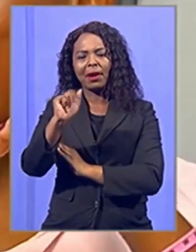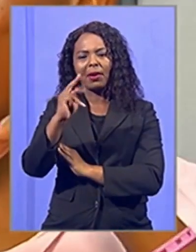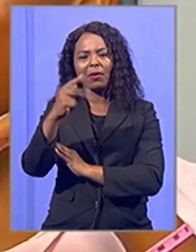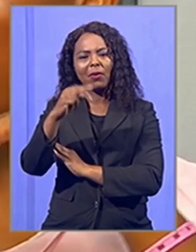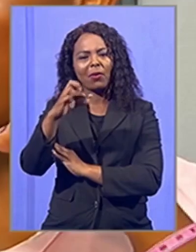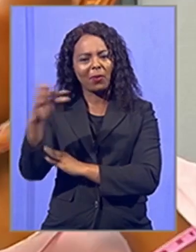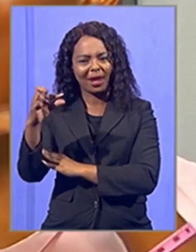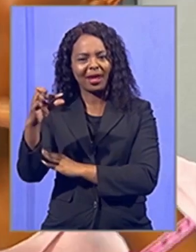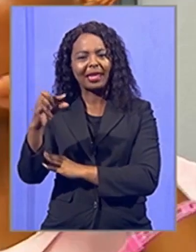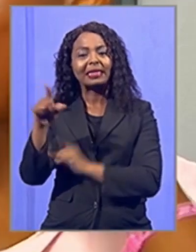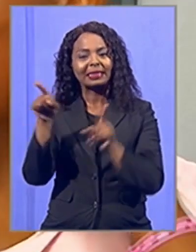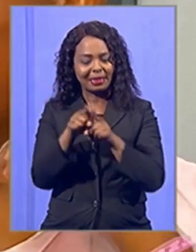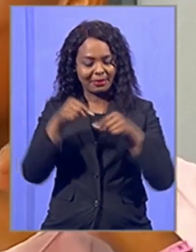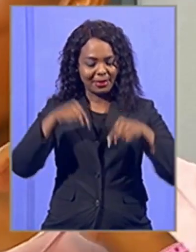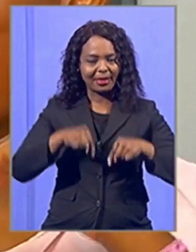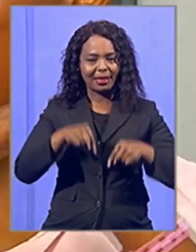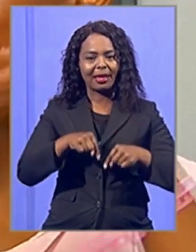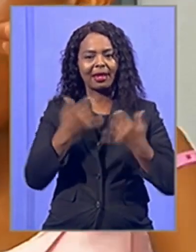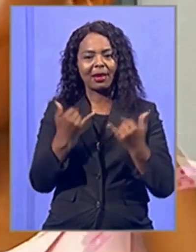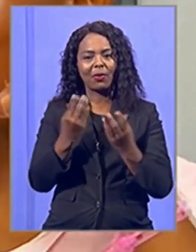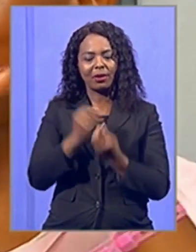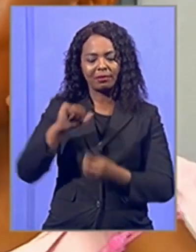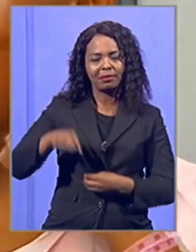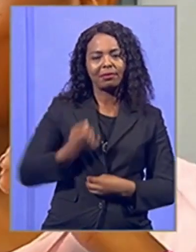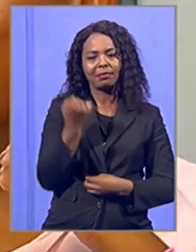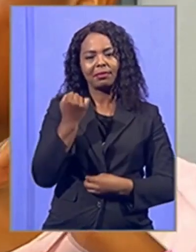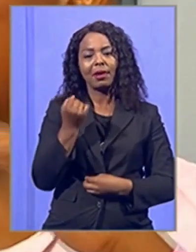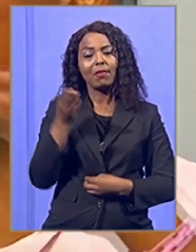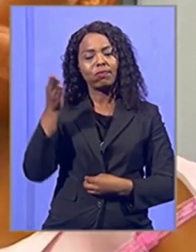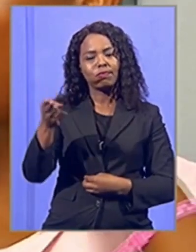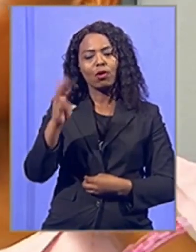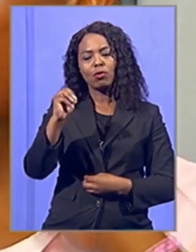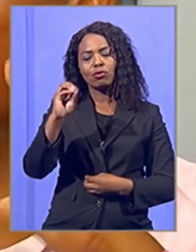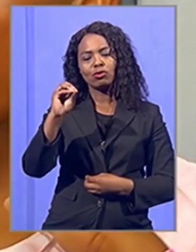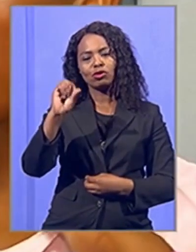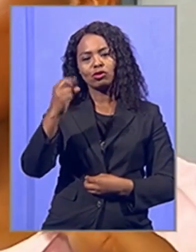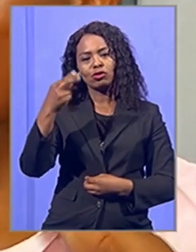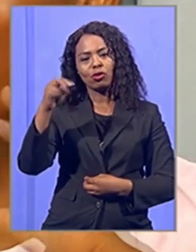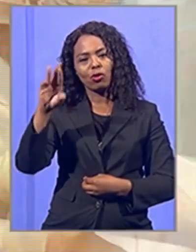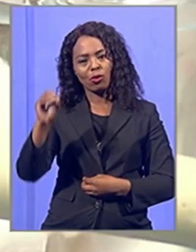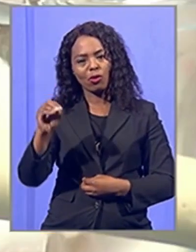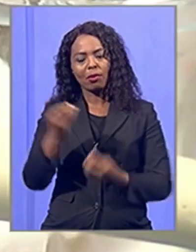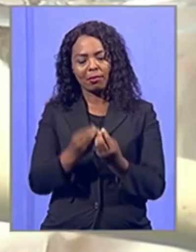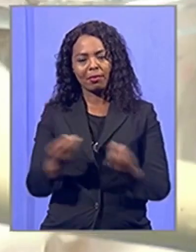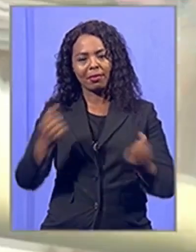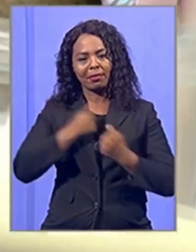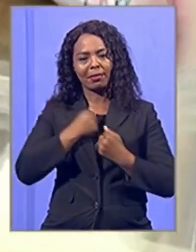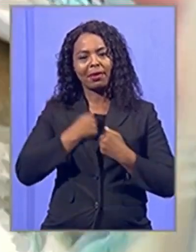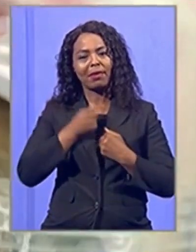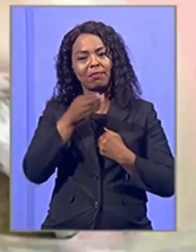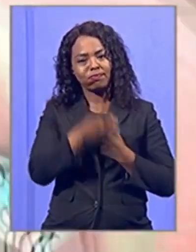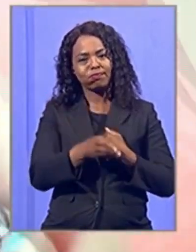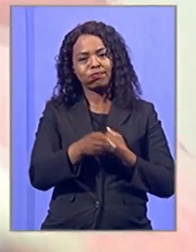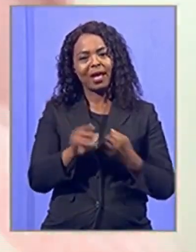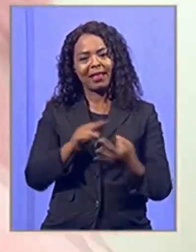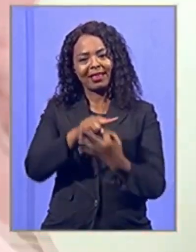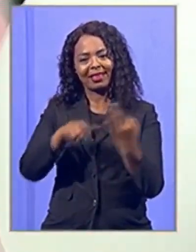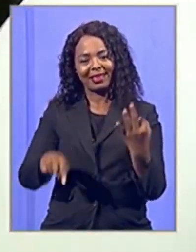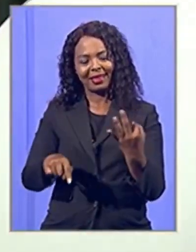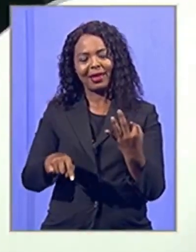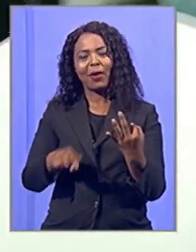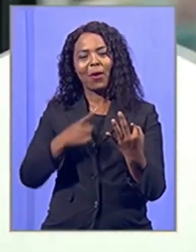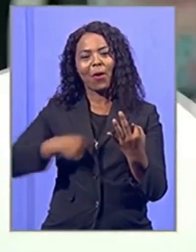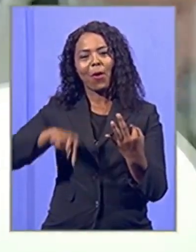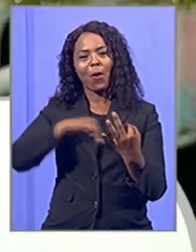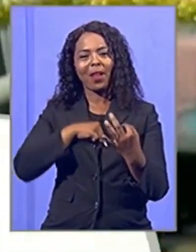jwale no le nna ke dula le molekane wa ka ke dula Mens Mshongoville then le bana ba ka ra reng a ntse re ba kae re wa